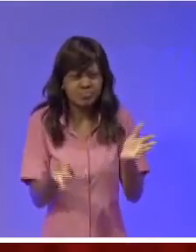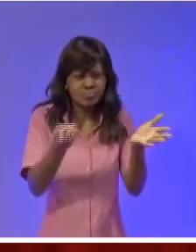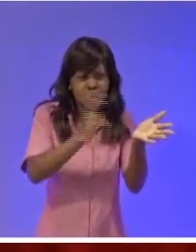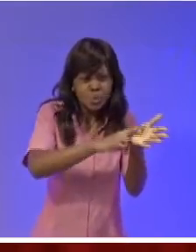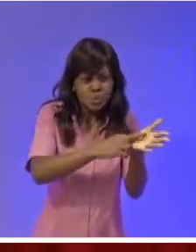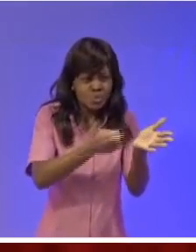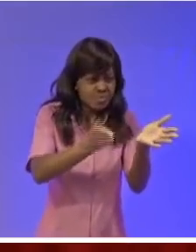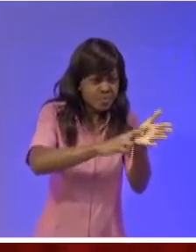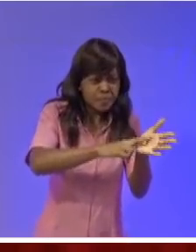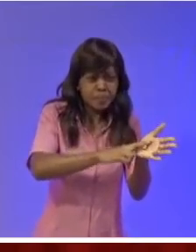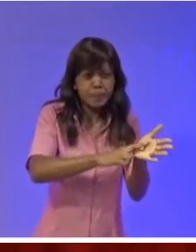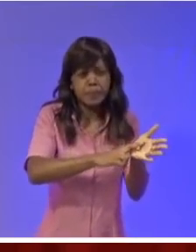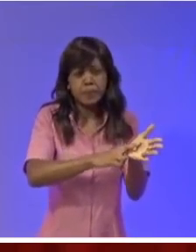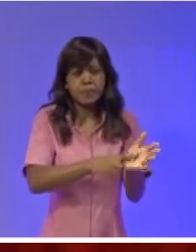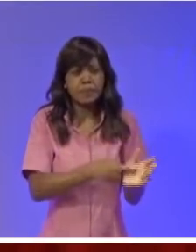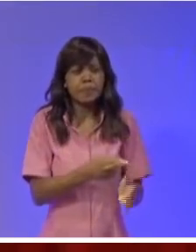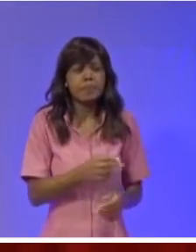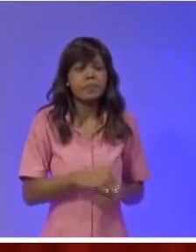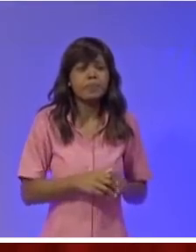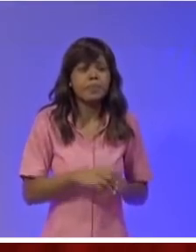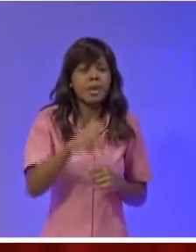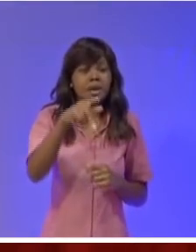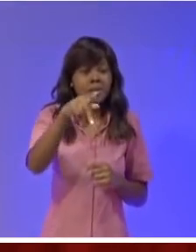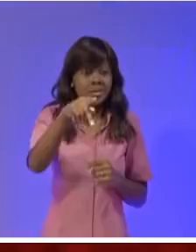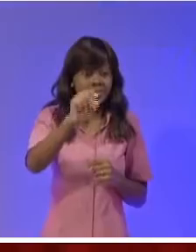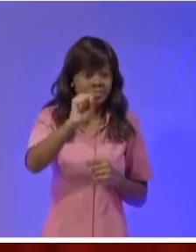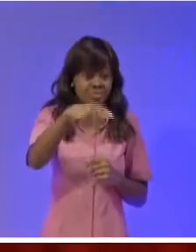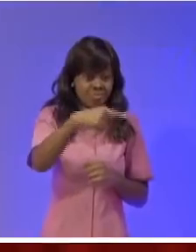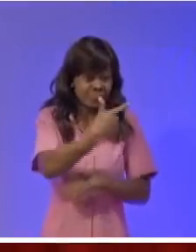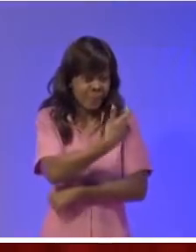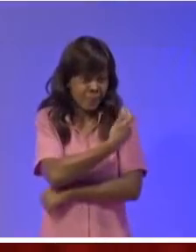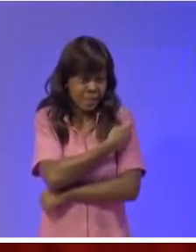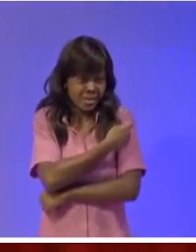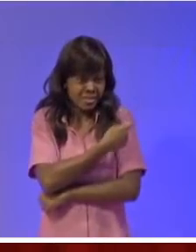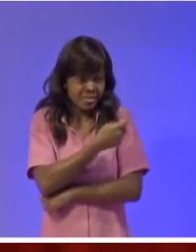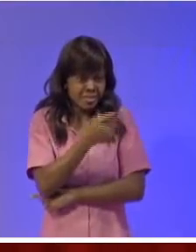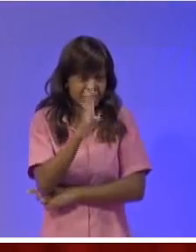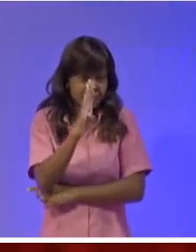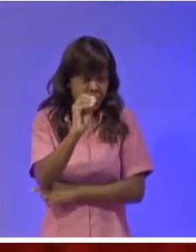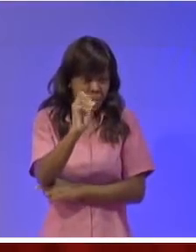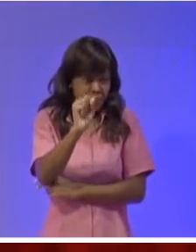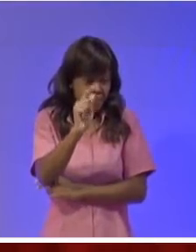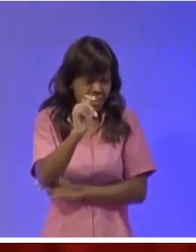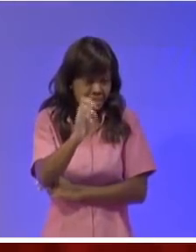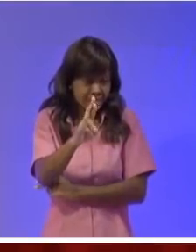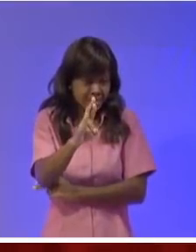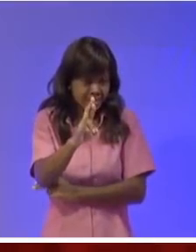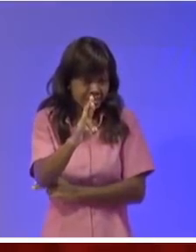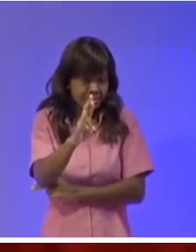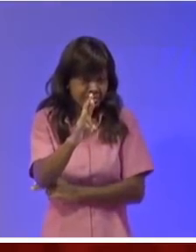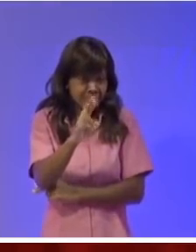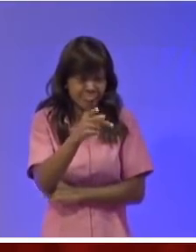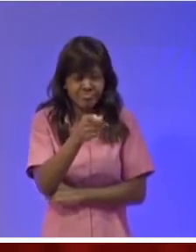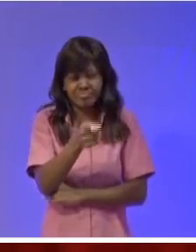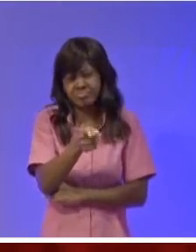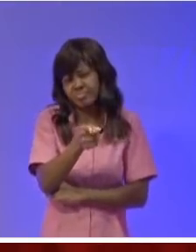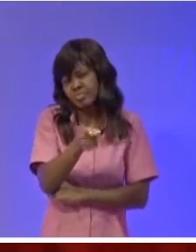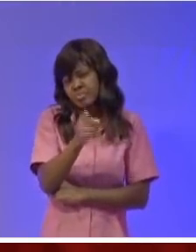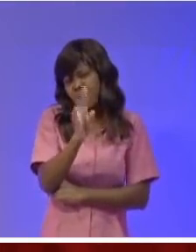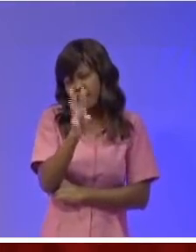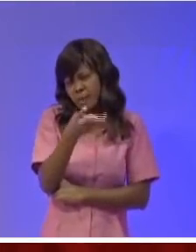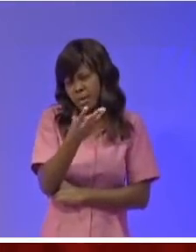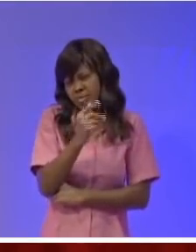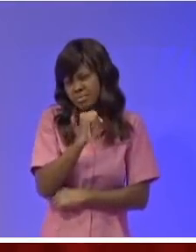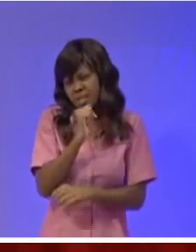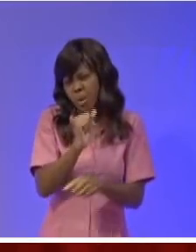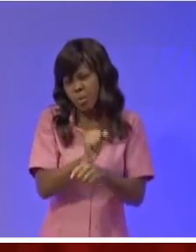is not as effective as the boosters for other vaccines against the Omicron variant. And I was